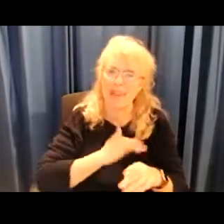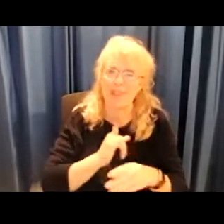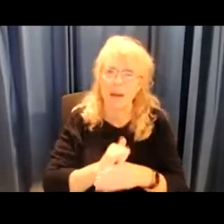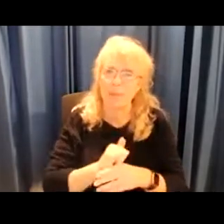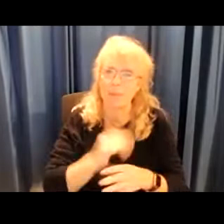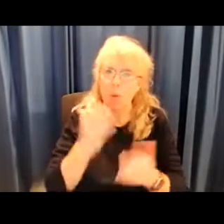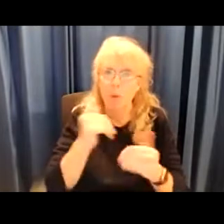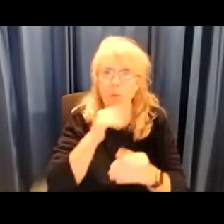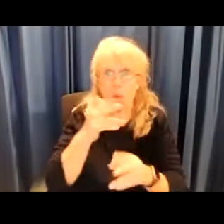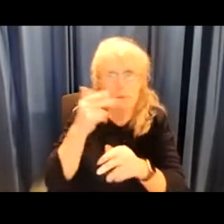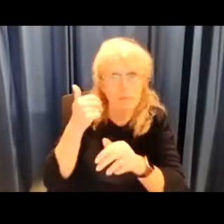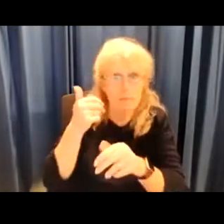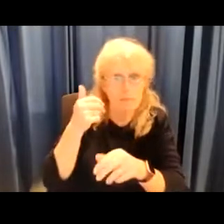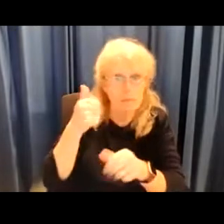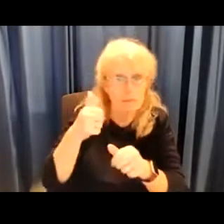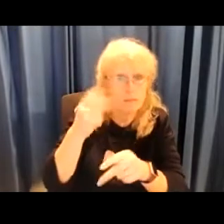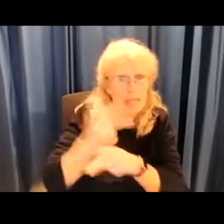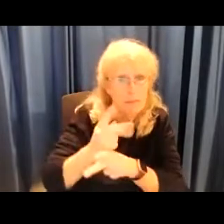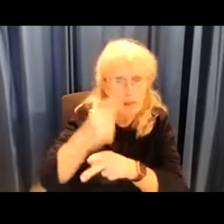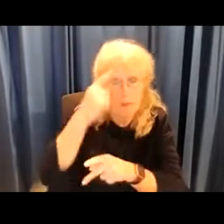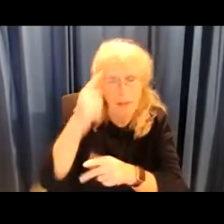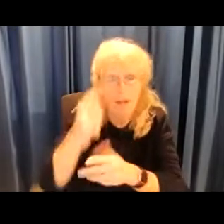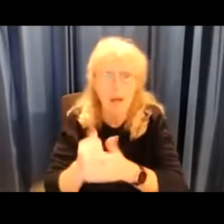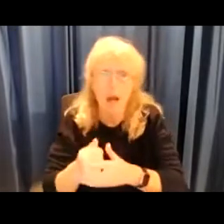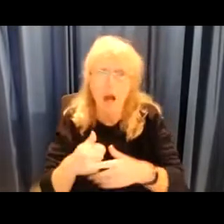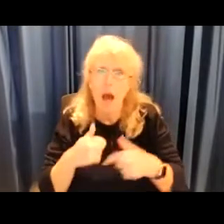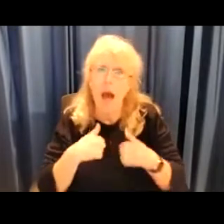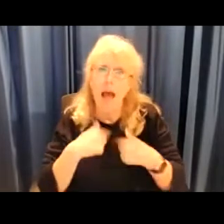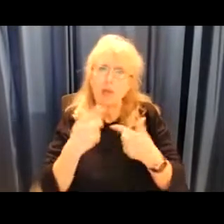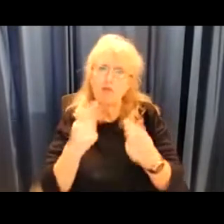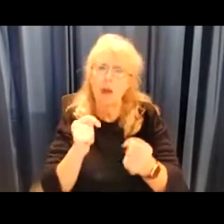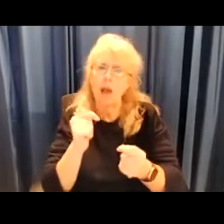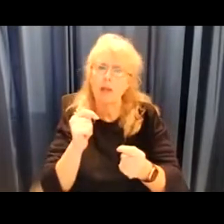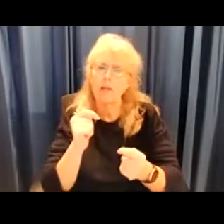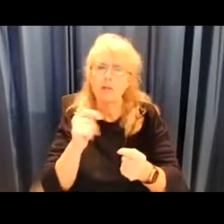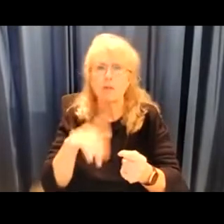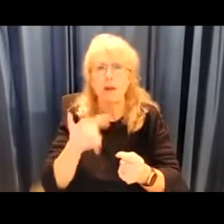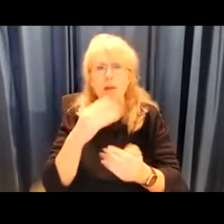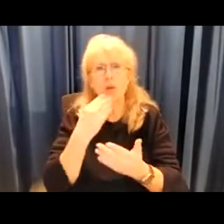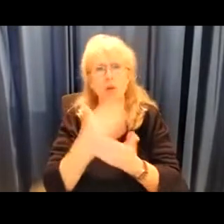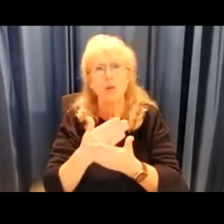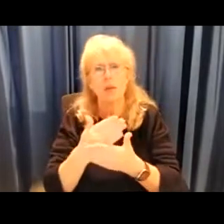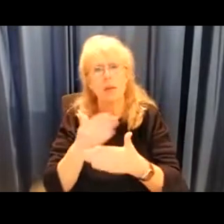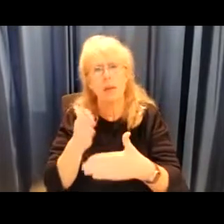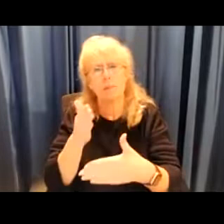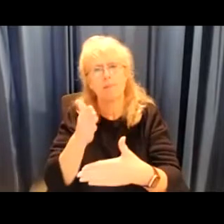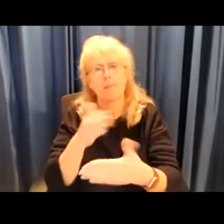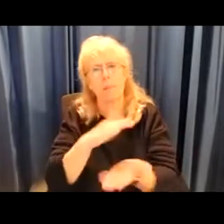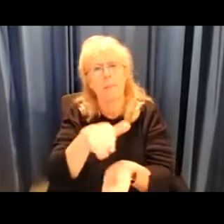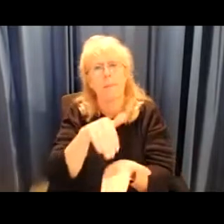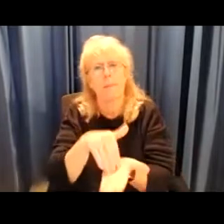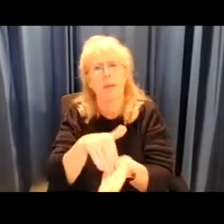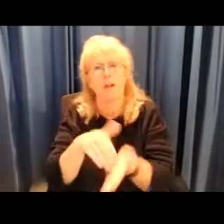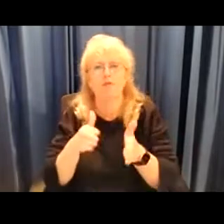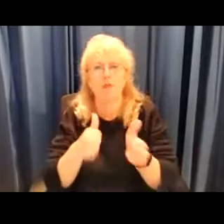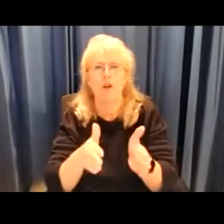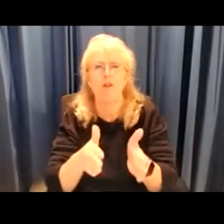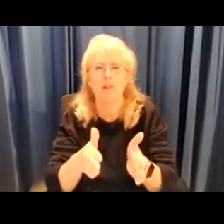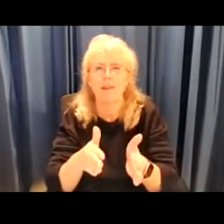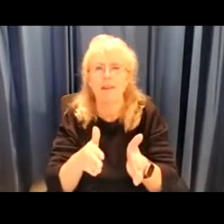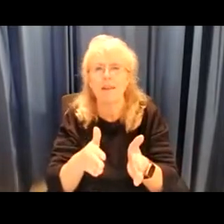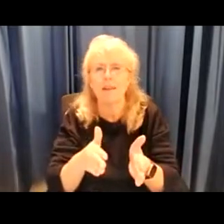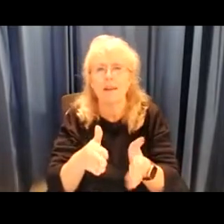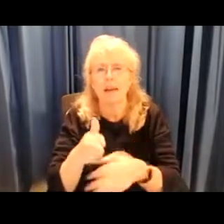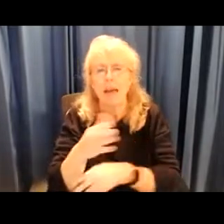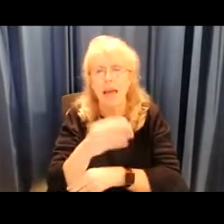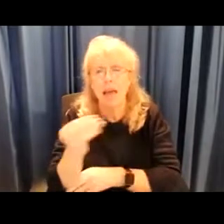not just an environmentalist. I try to find a middle road, because I do think we need a forest industry, and we